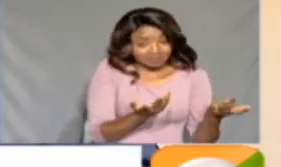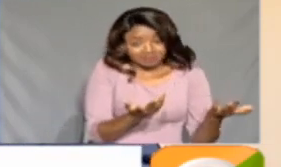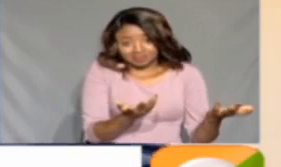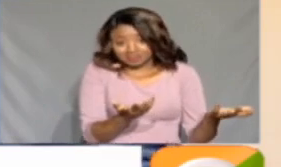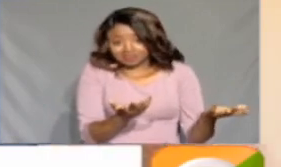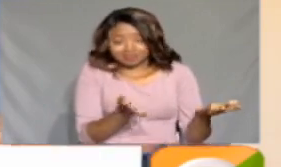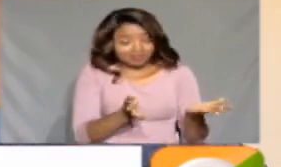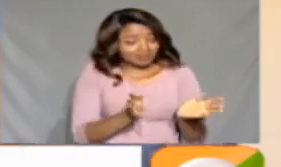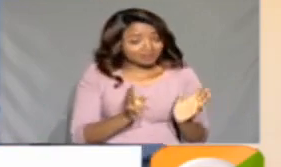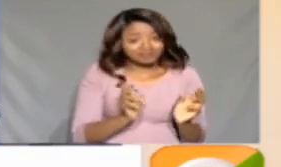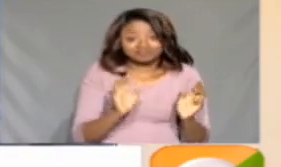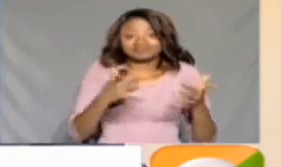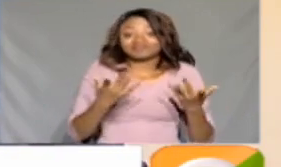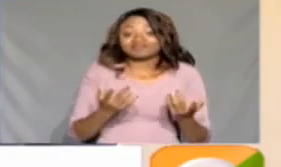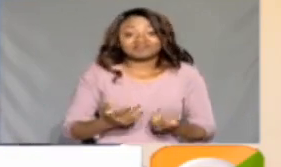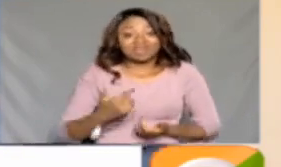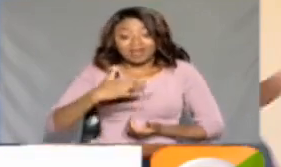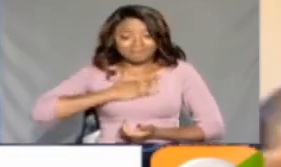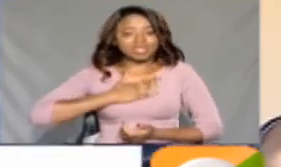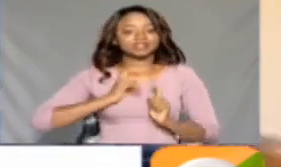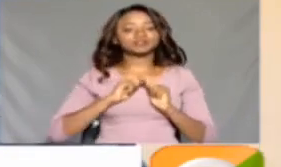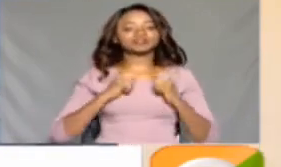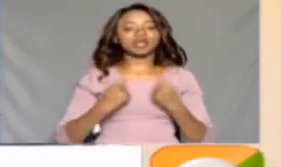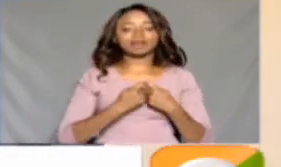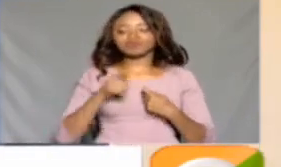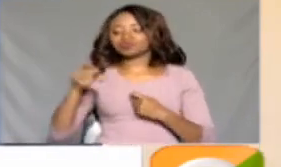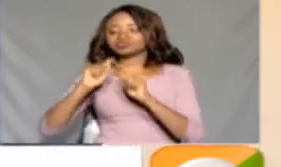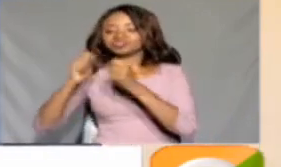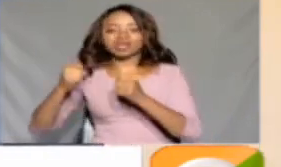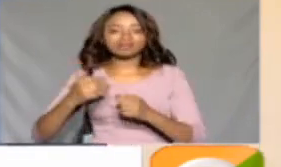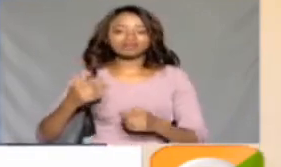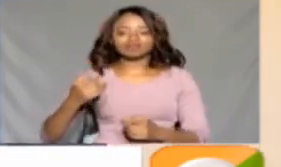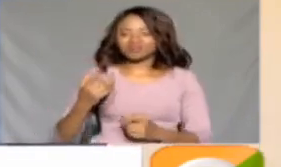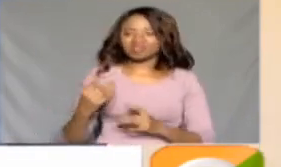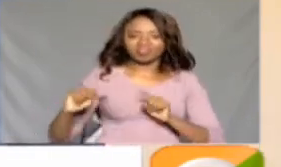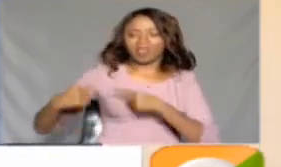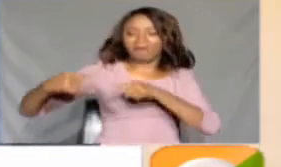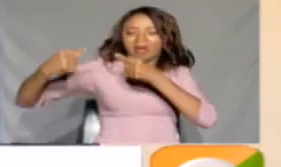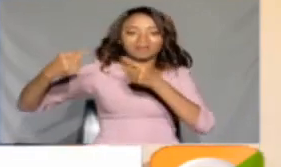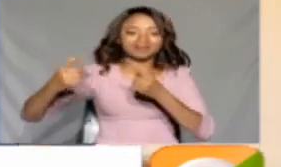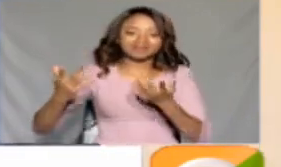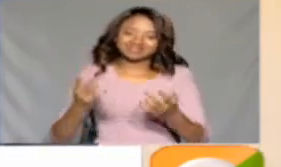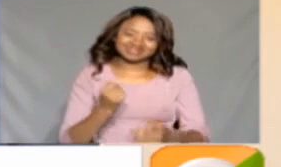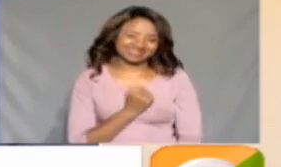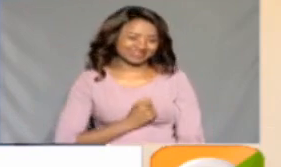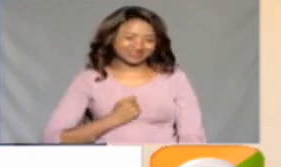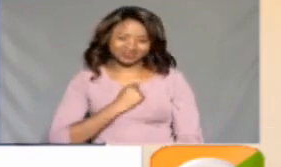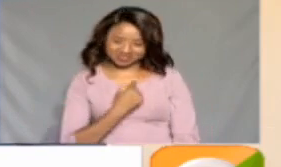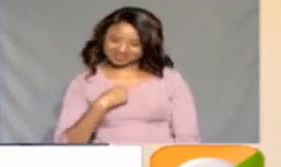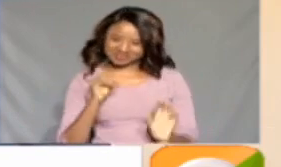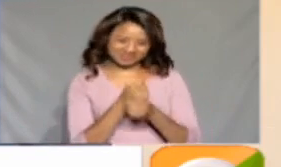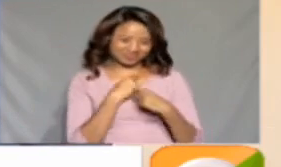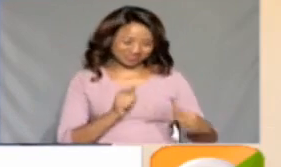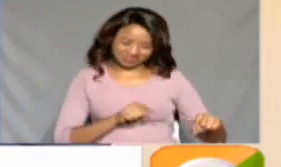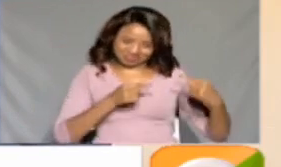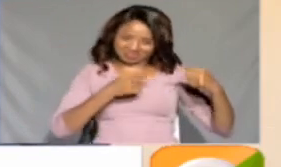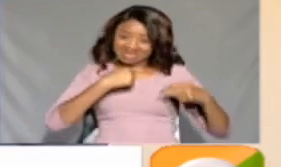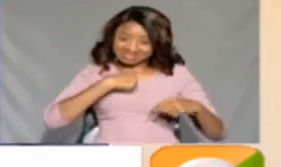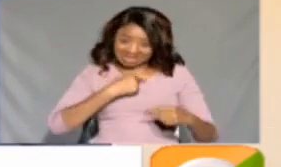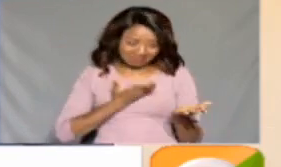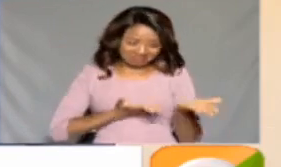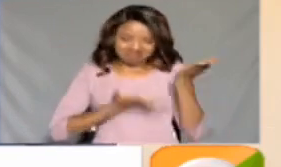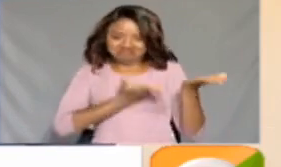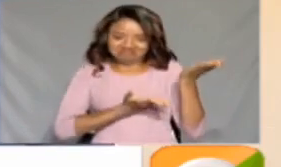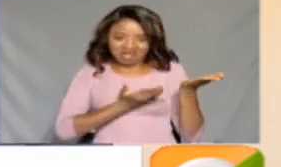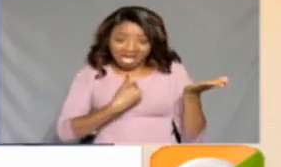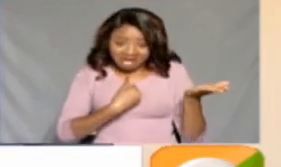okay, fine, I'm this tribe, you are that tribe, and let's have this argument. I'm sorry, we don't have that time. Some of us don't have that time.